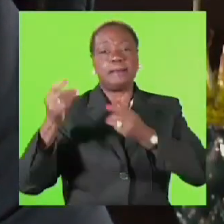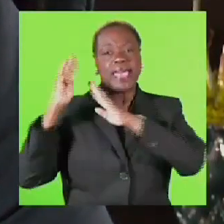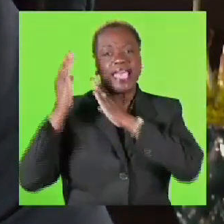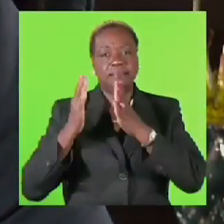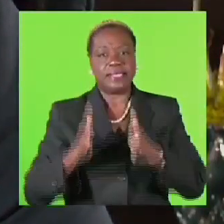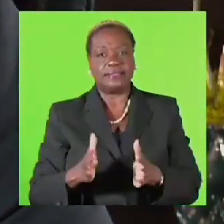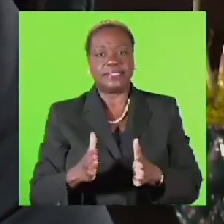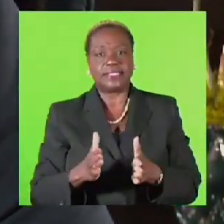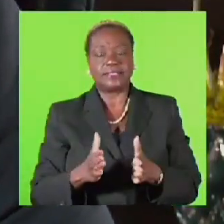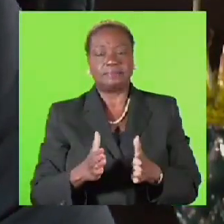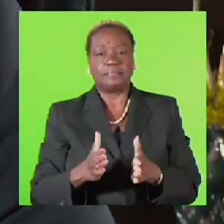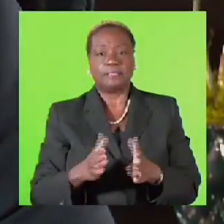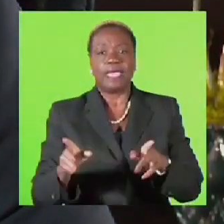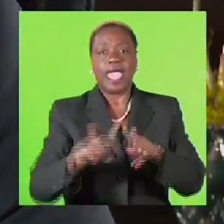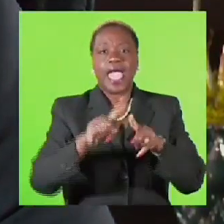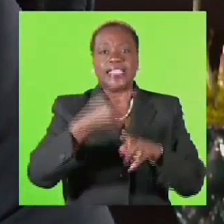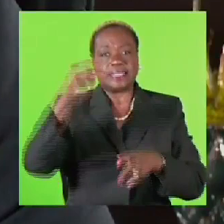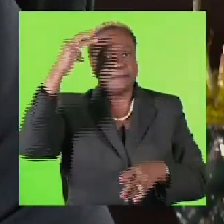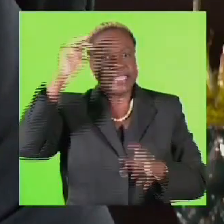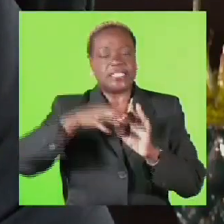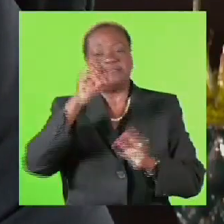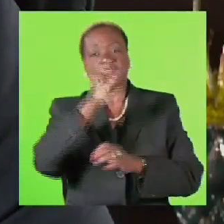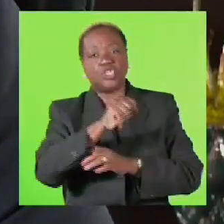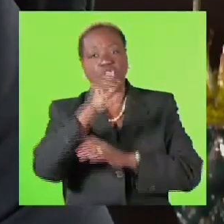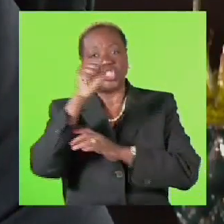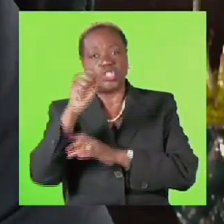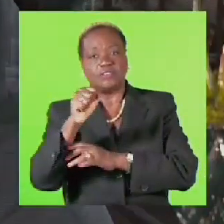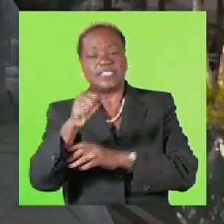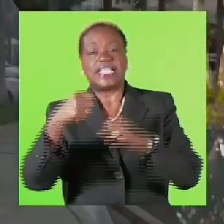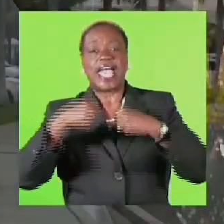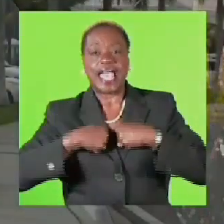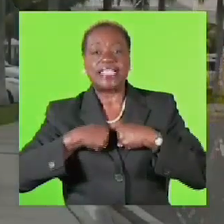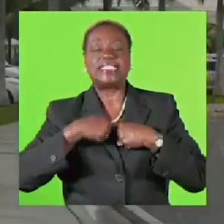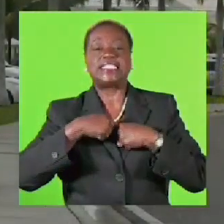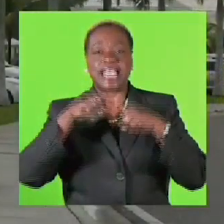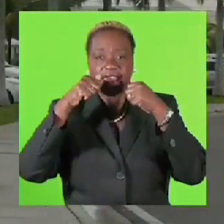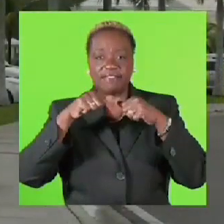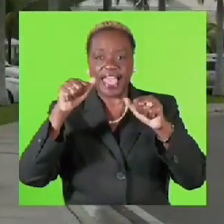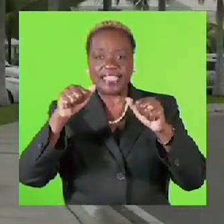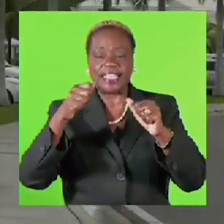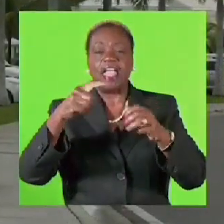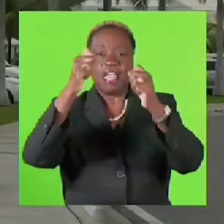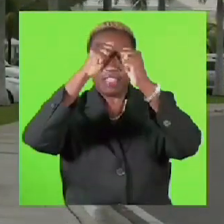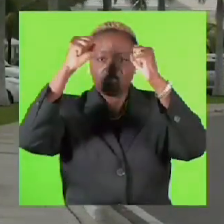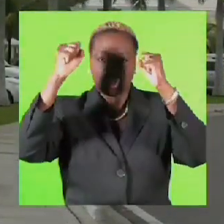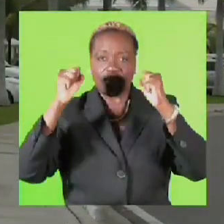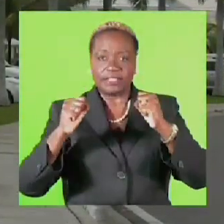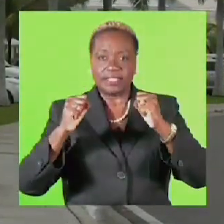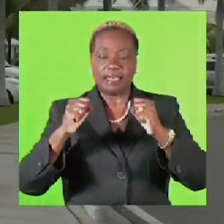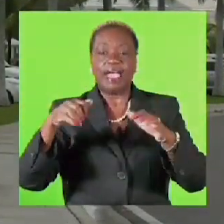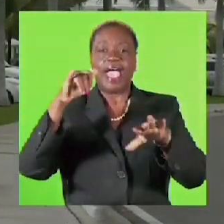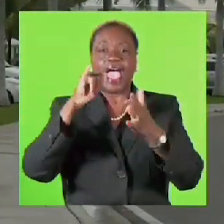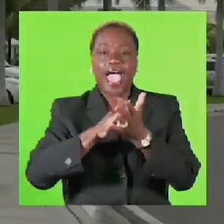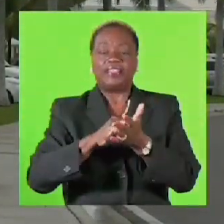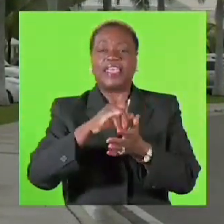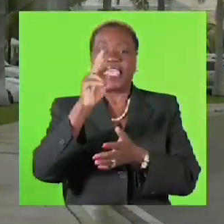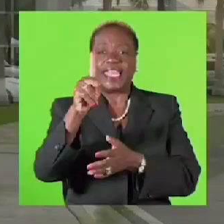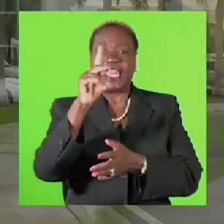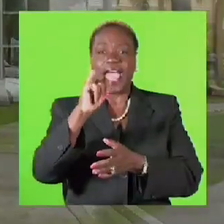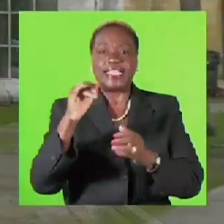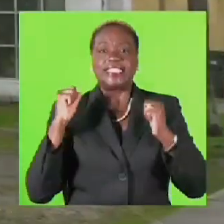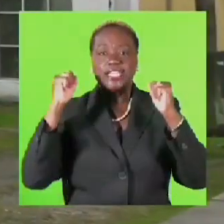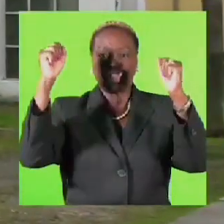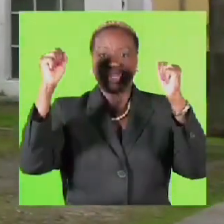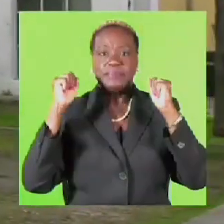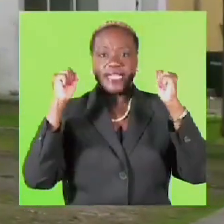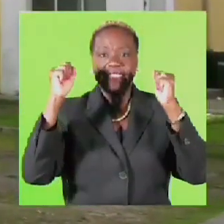Bahamians. As the Minister of Social Services has advised, the shelter at the Kendall Isaacs